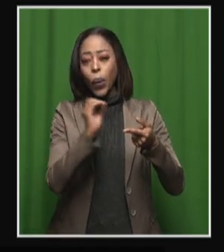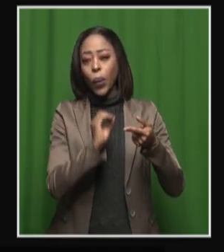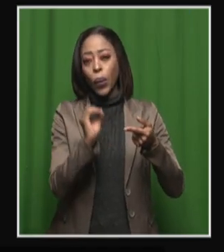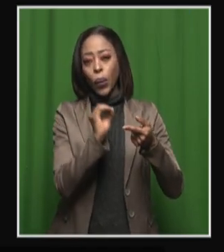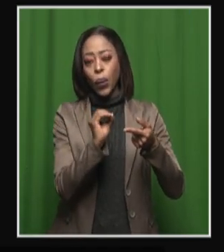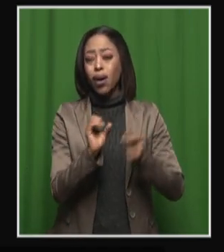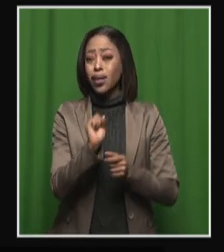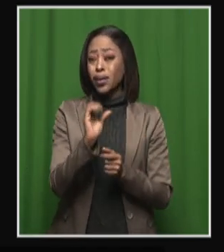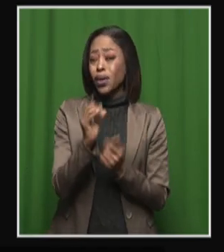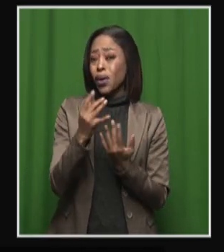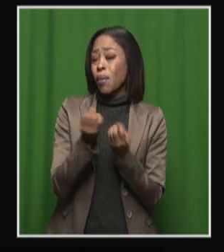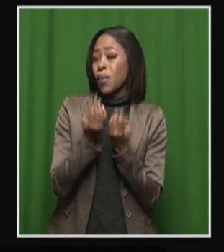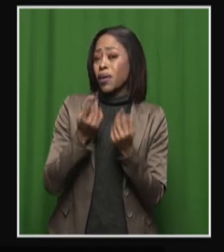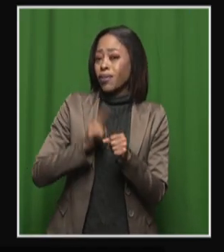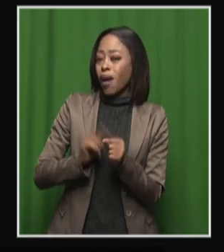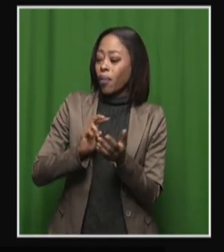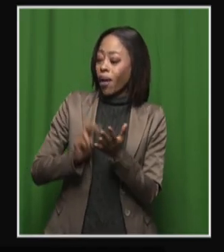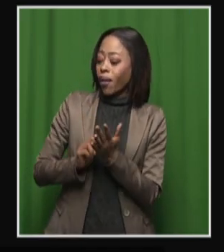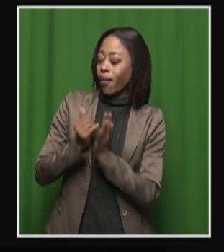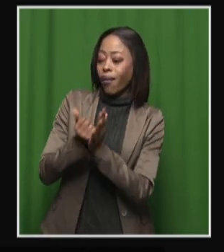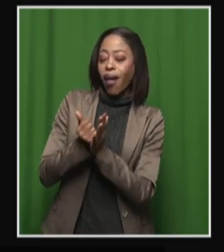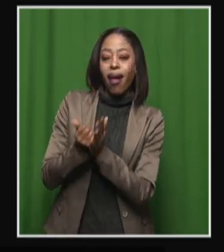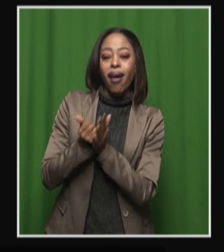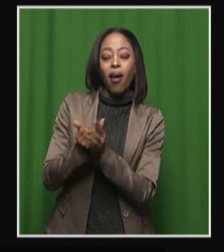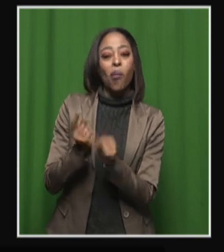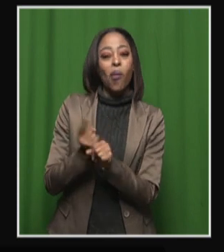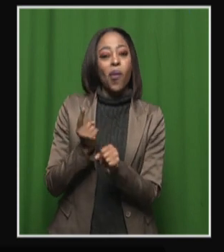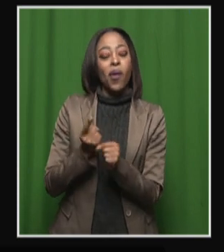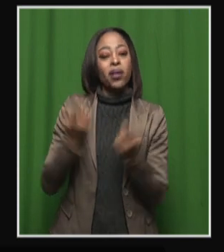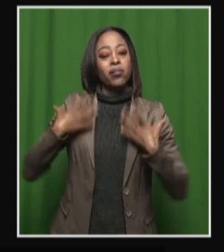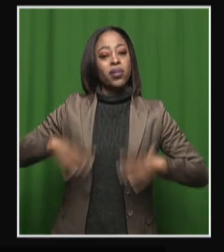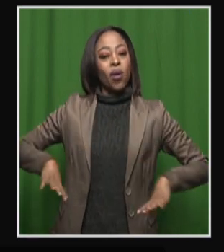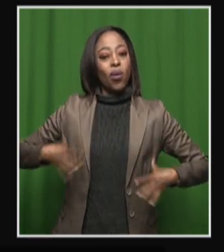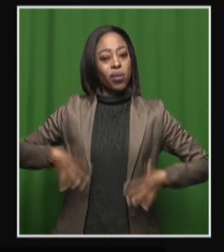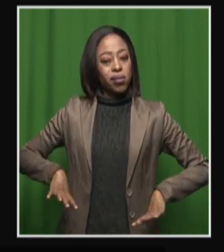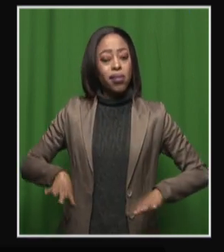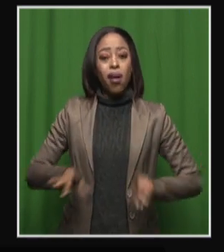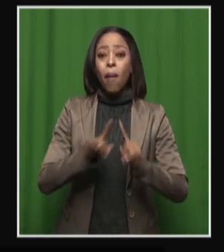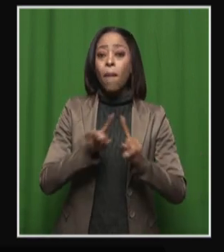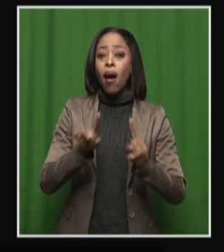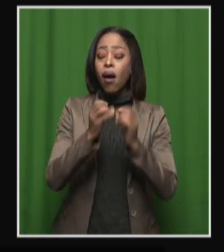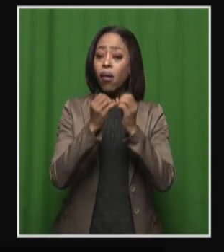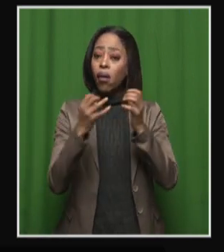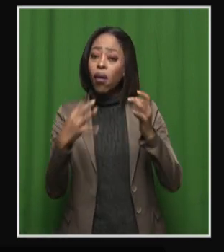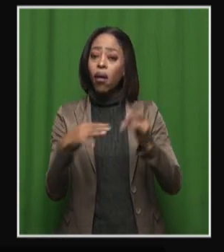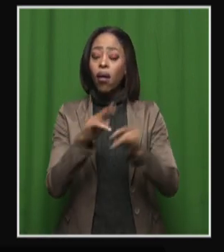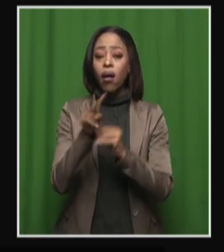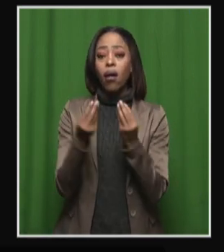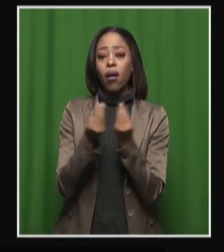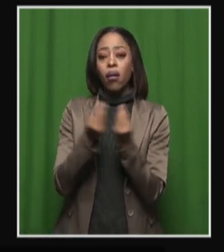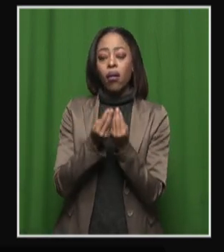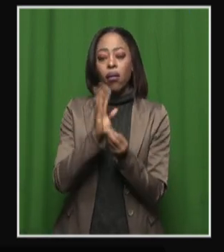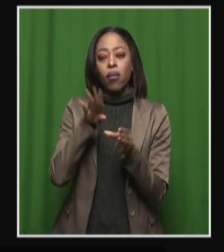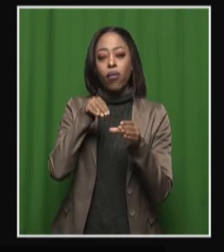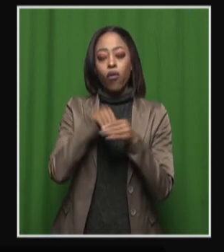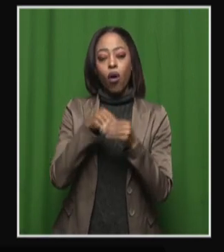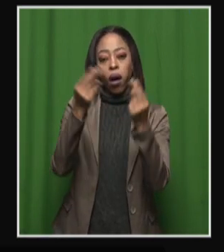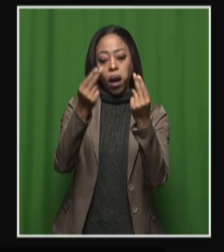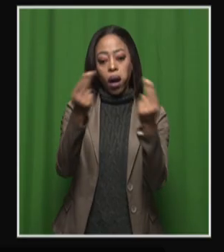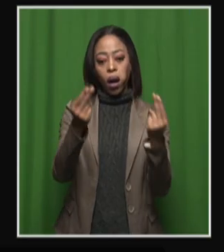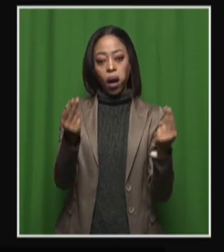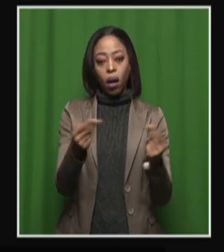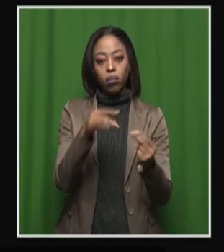So constantly they need assistance when it comes to clothing. But there's several other stuff that comes in the design elements,